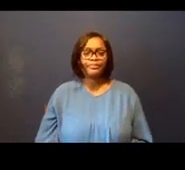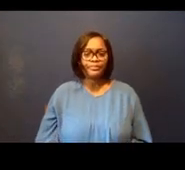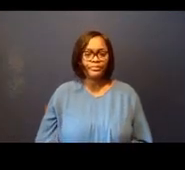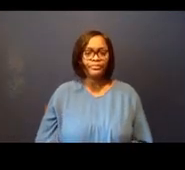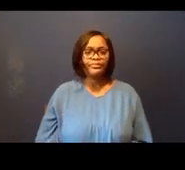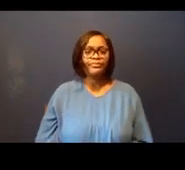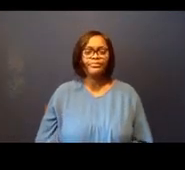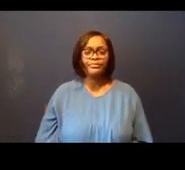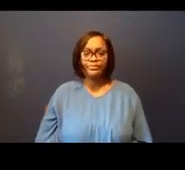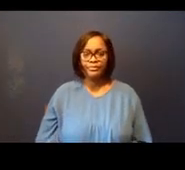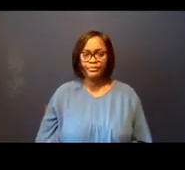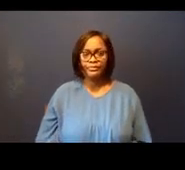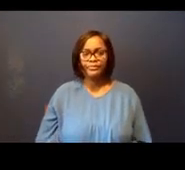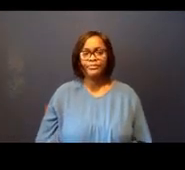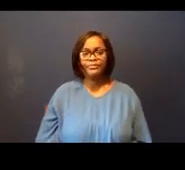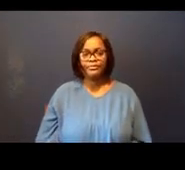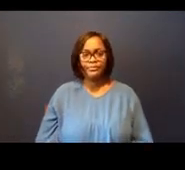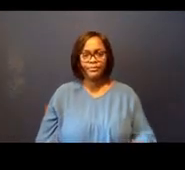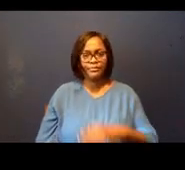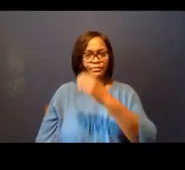1950, 51,